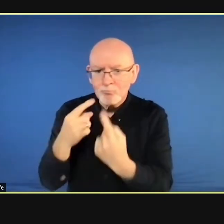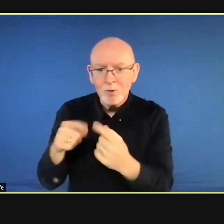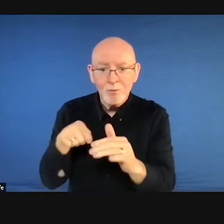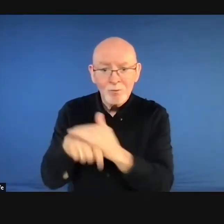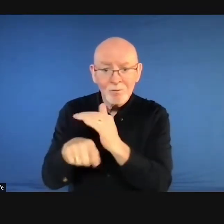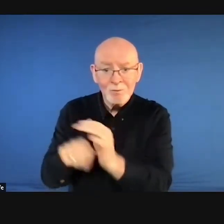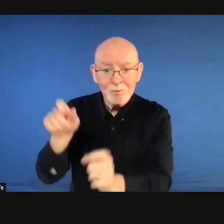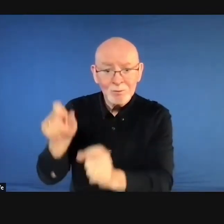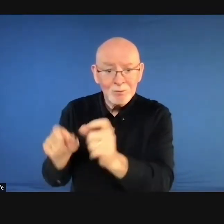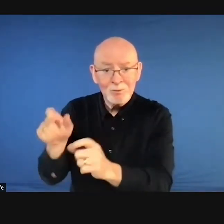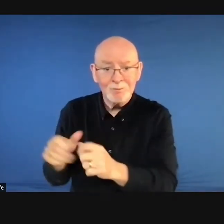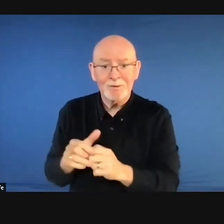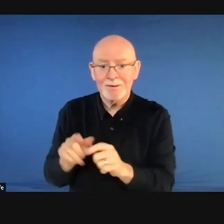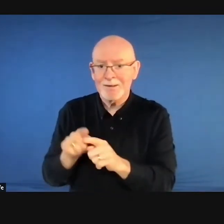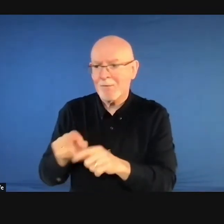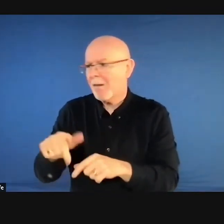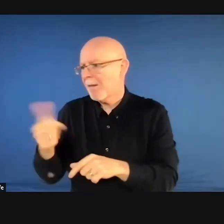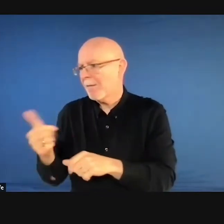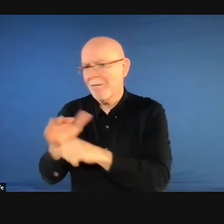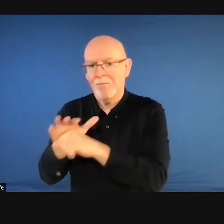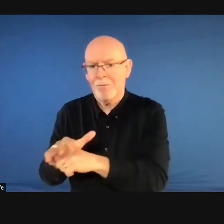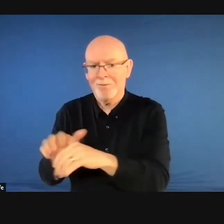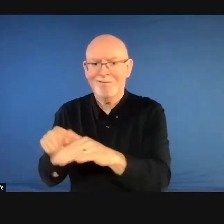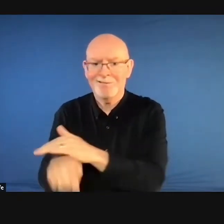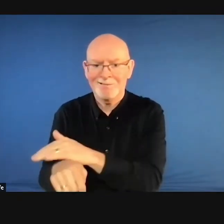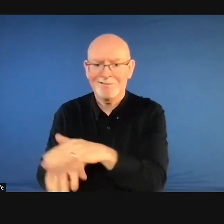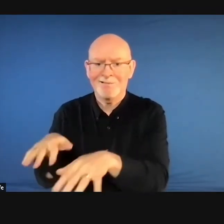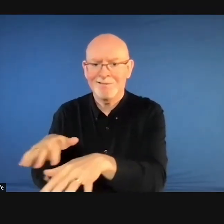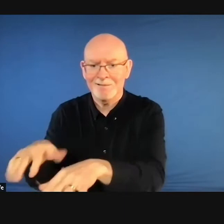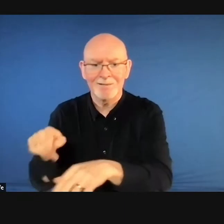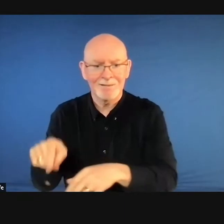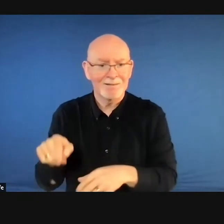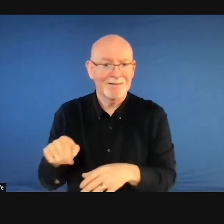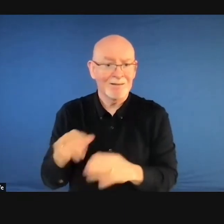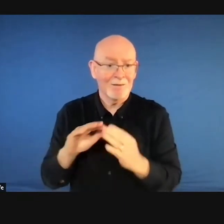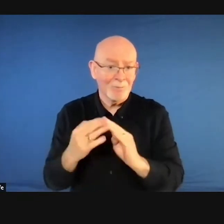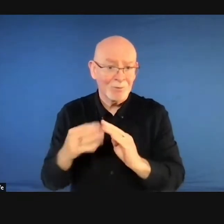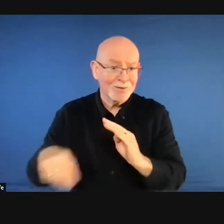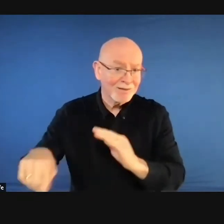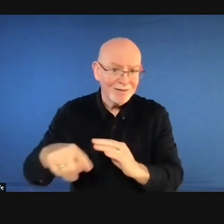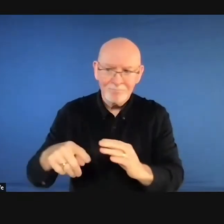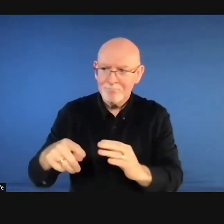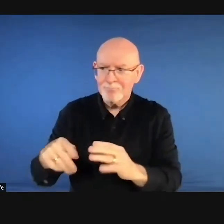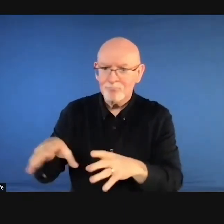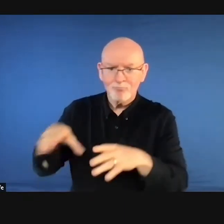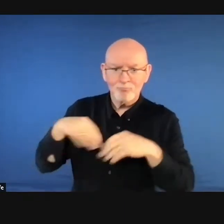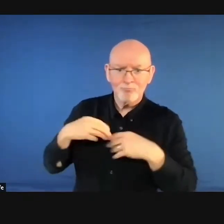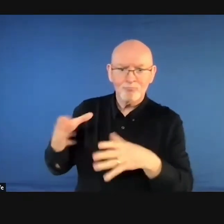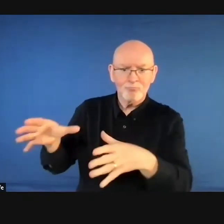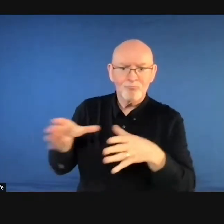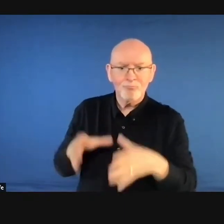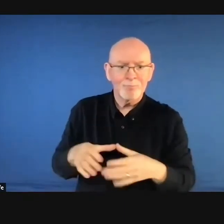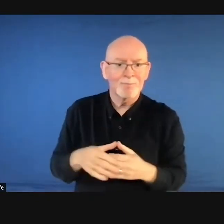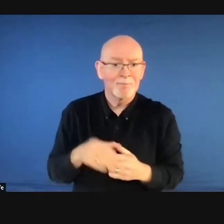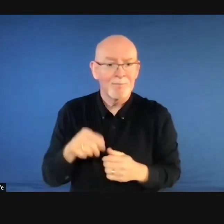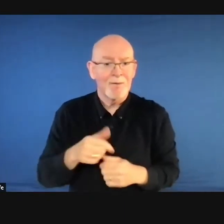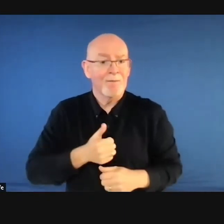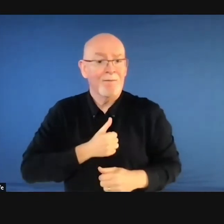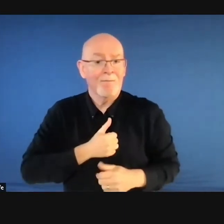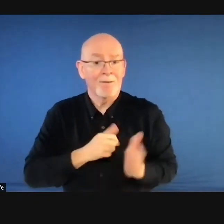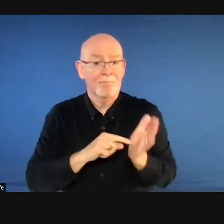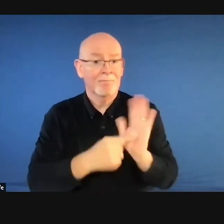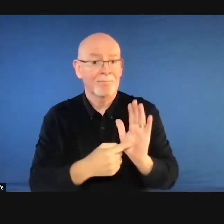been reaffirmed through the discussions around the Global Compact on Refugees, as well as other processes.